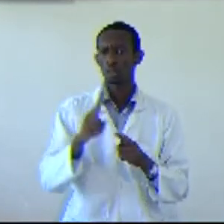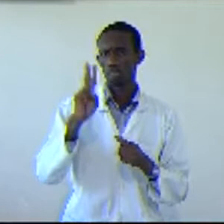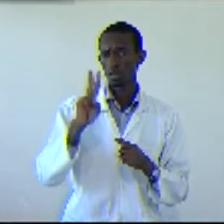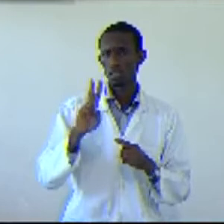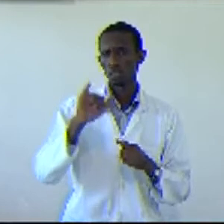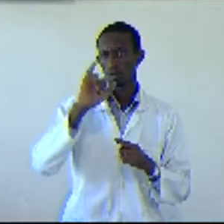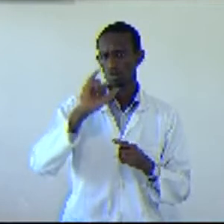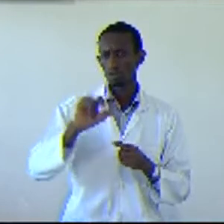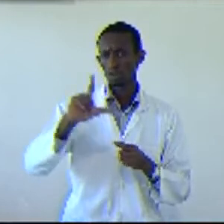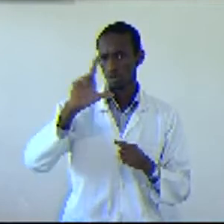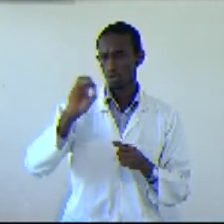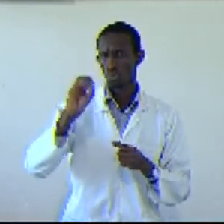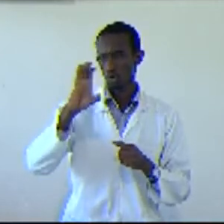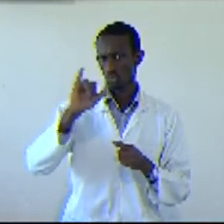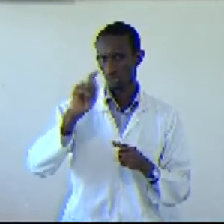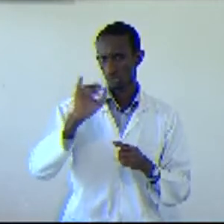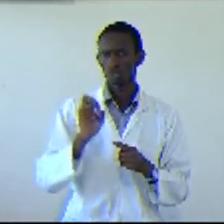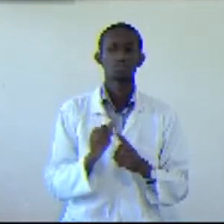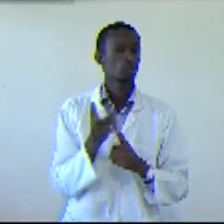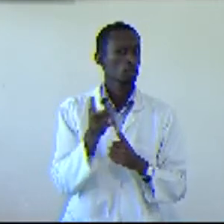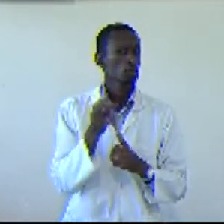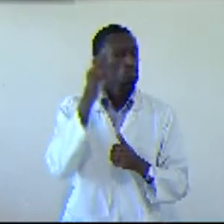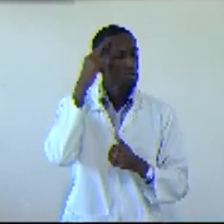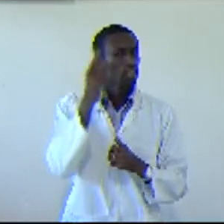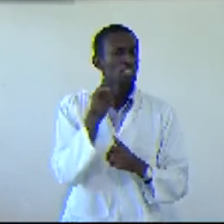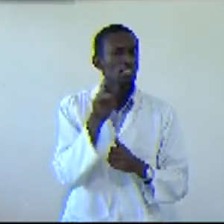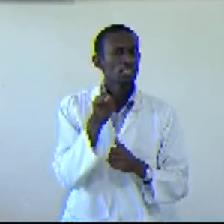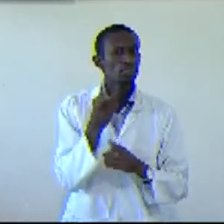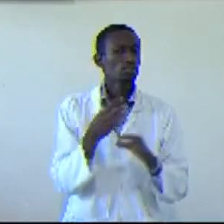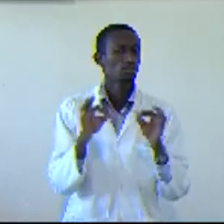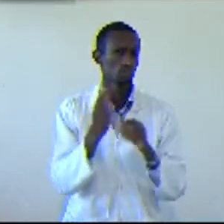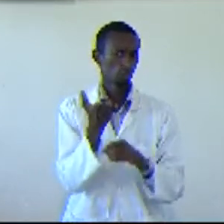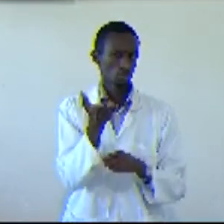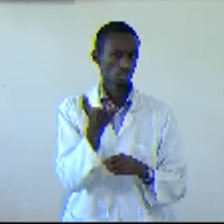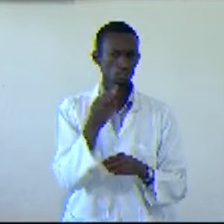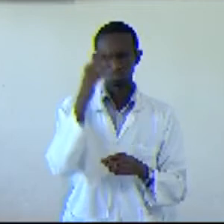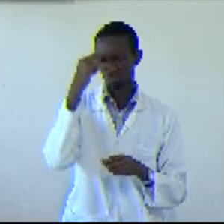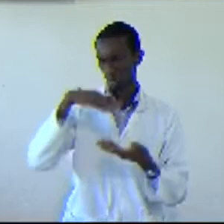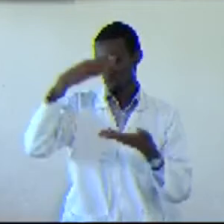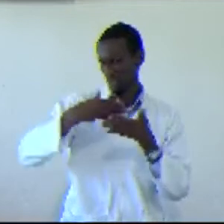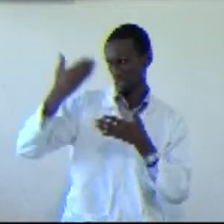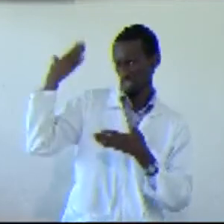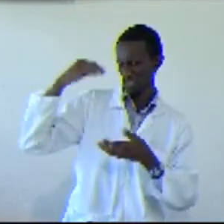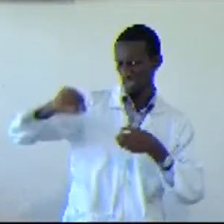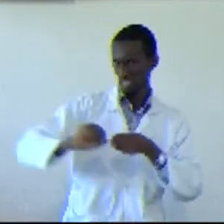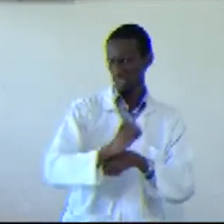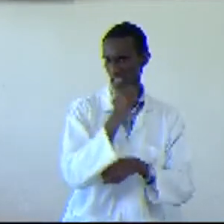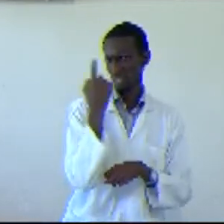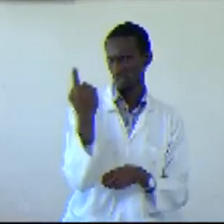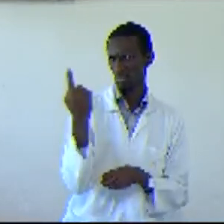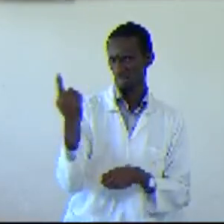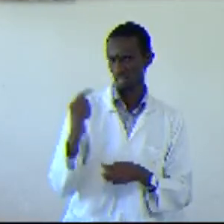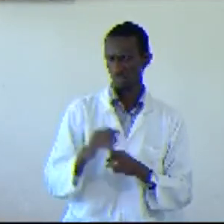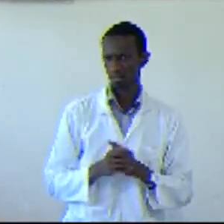is a vector quantity. Do you remember that? So from Senior 1, you have defined what